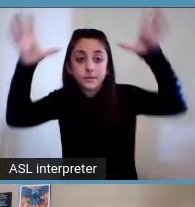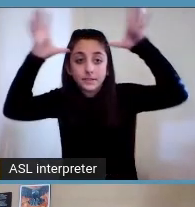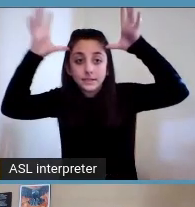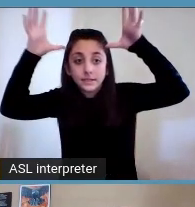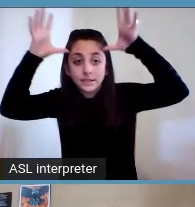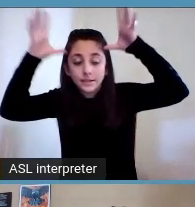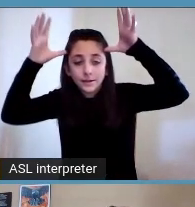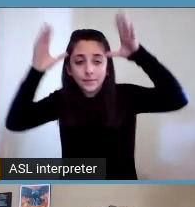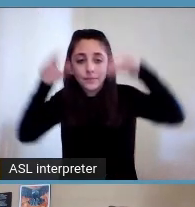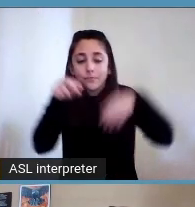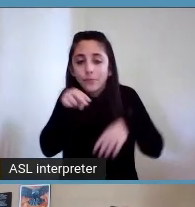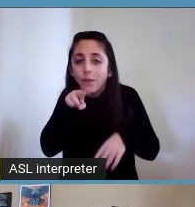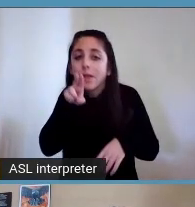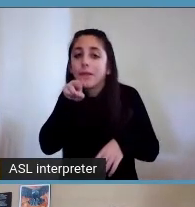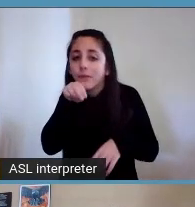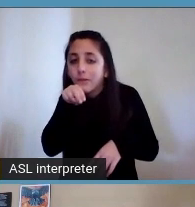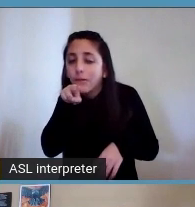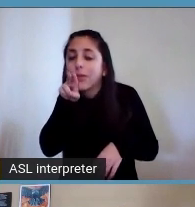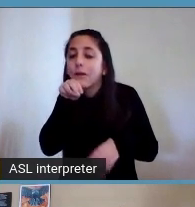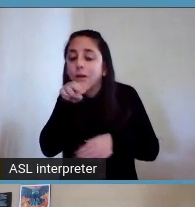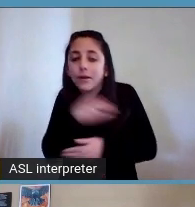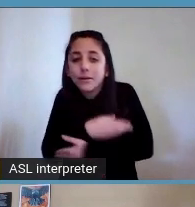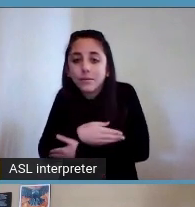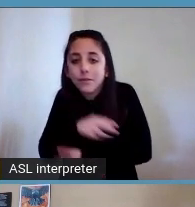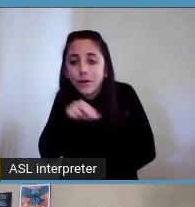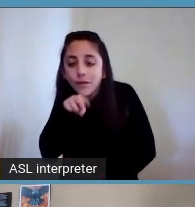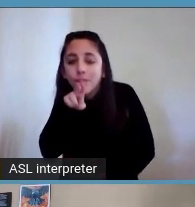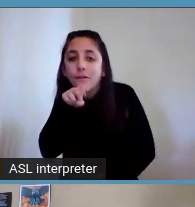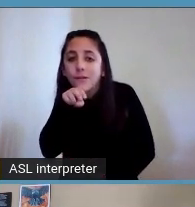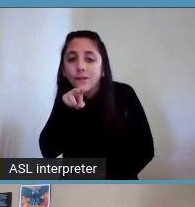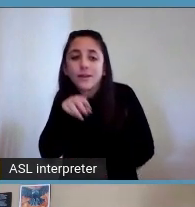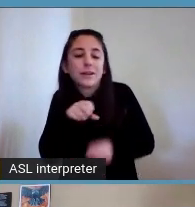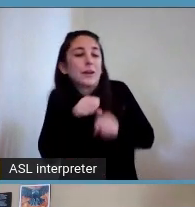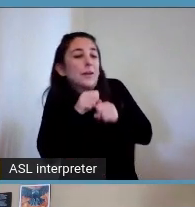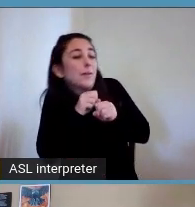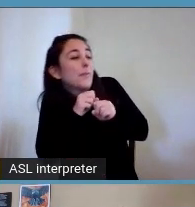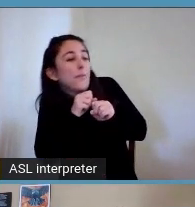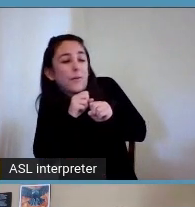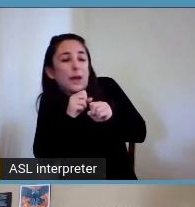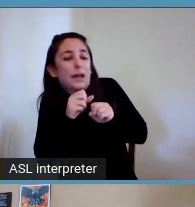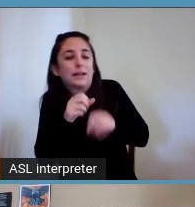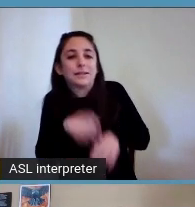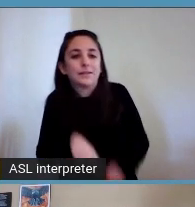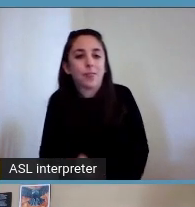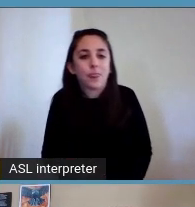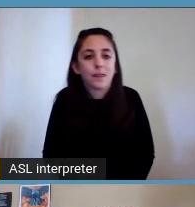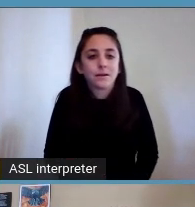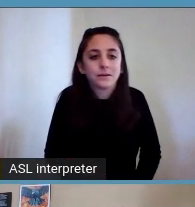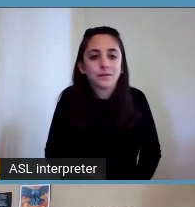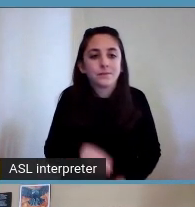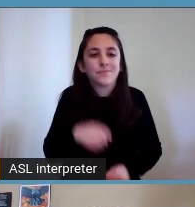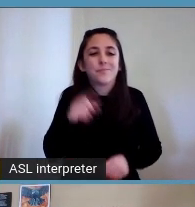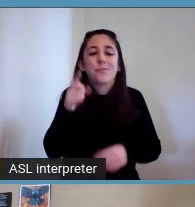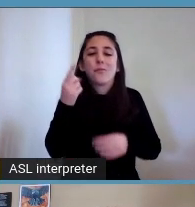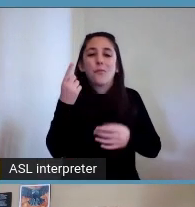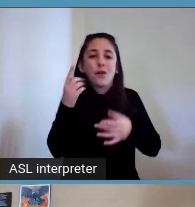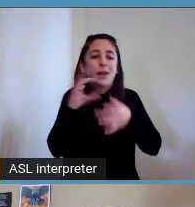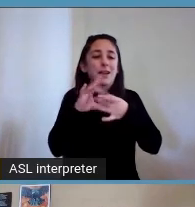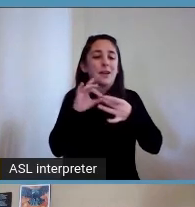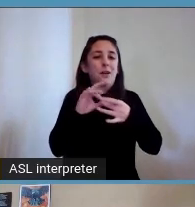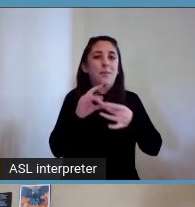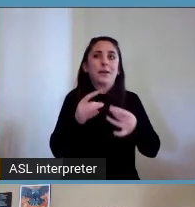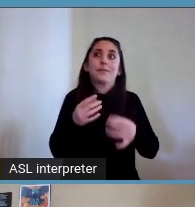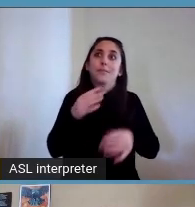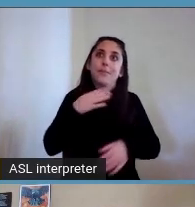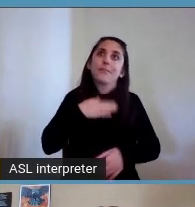fawn, and the fawn is just scrunching up its eyes like it's unhappy. And one of the commenters said, that's exactly how my daughter